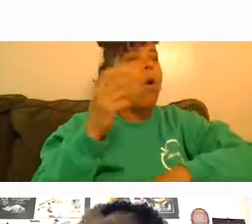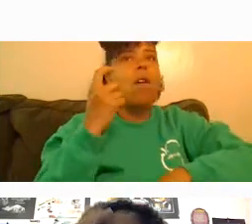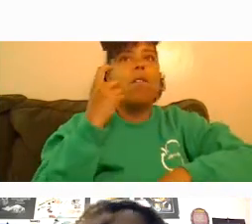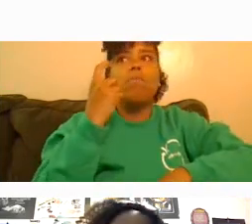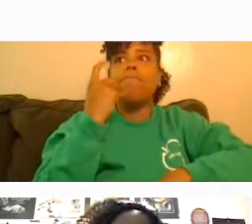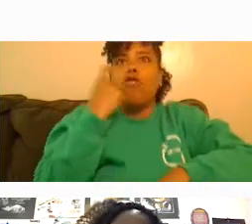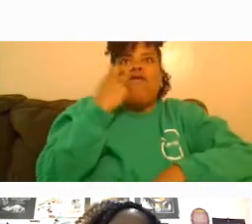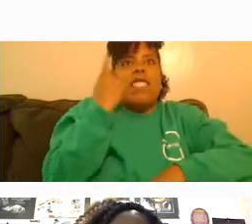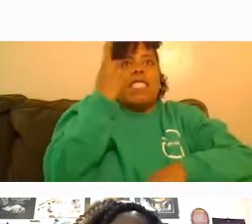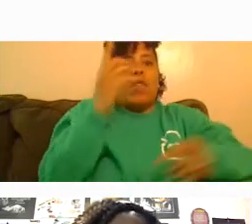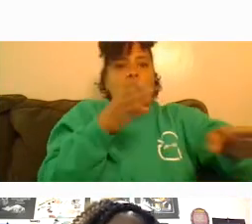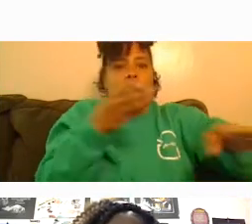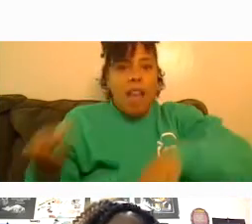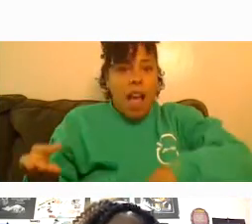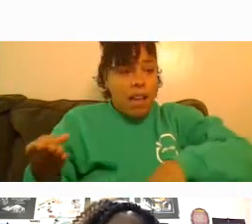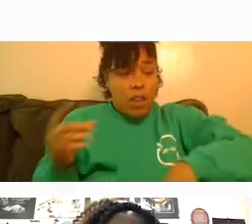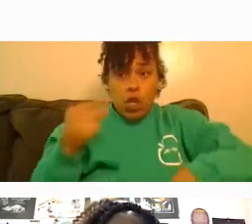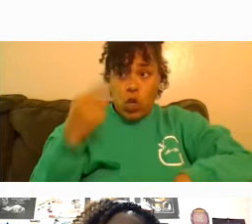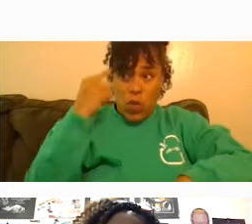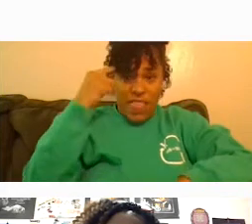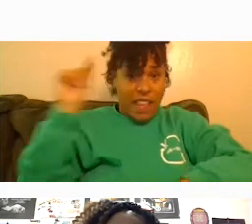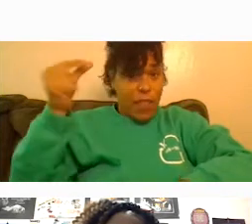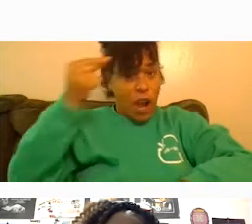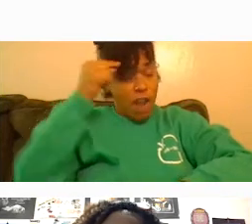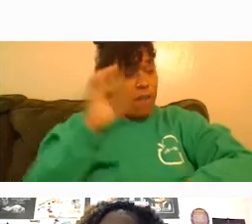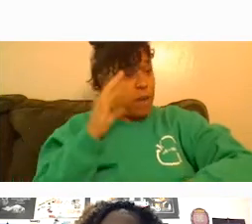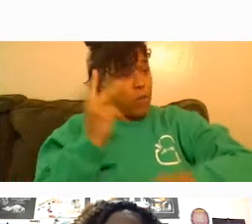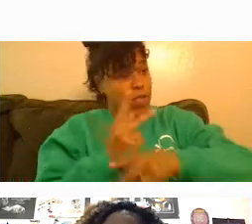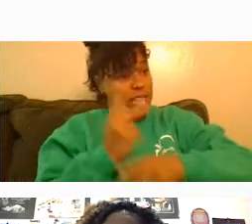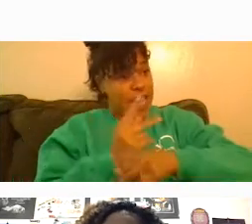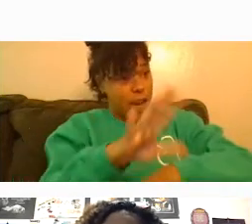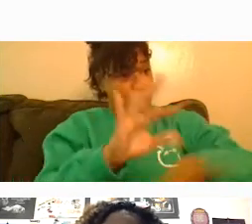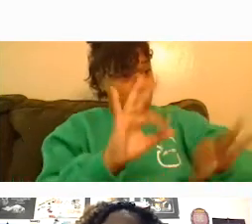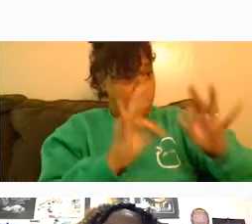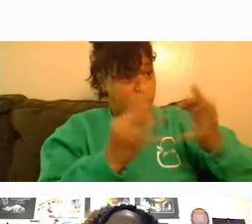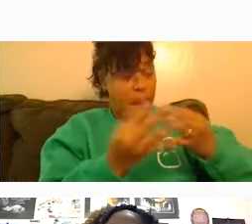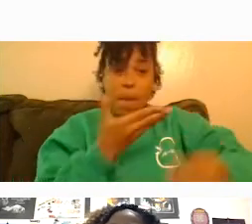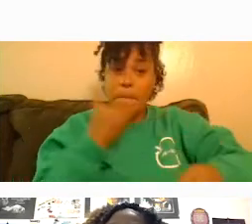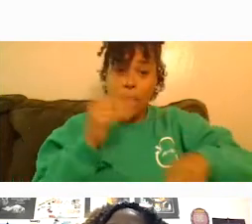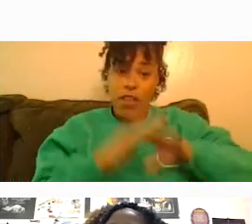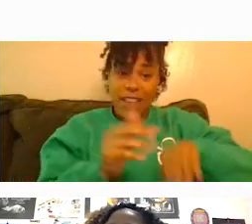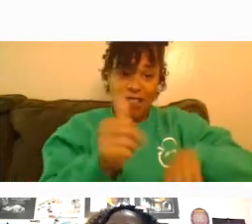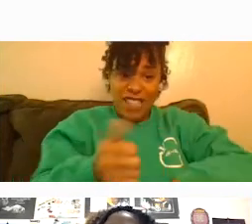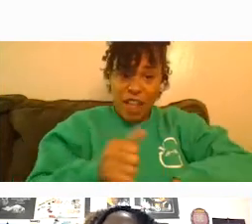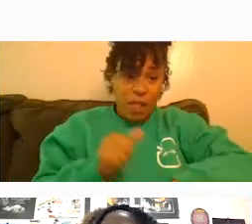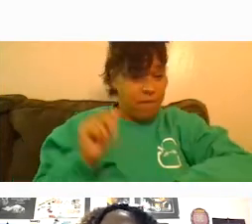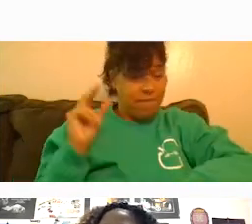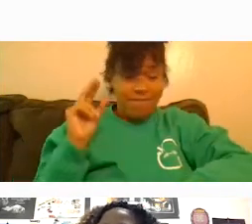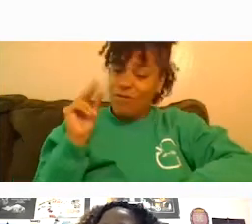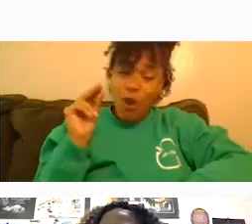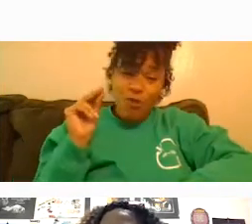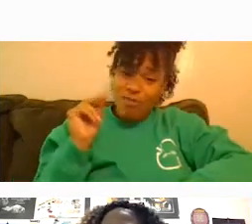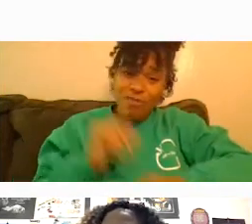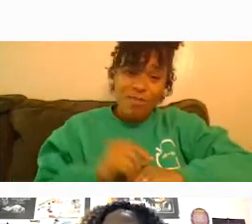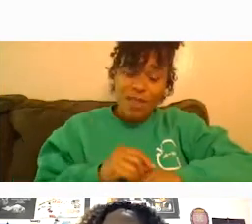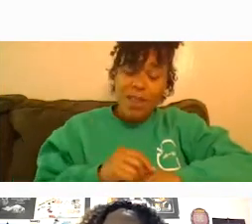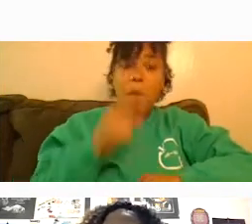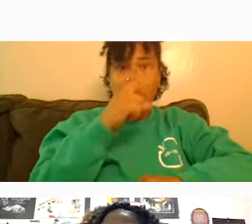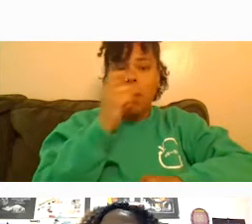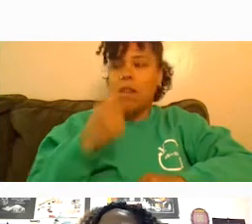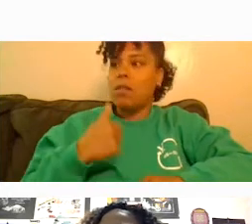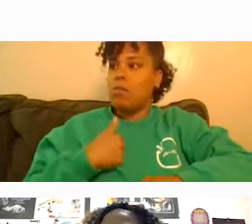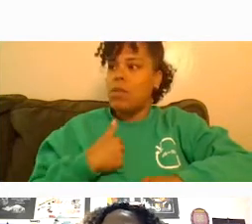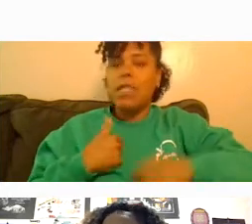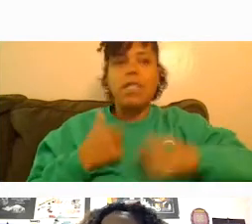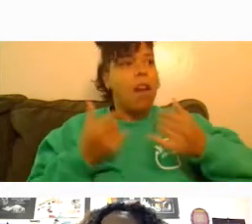the government going to take care of your family better than you? No. But because we're working so hard to pay the bills,